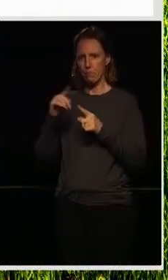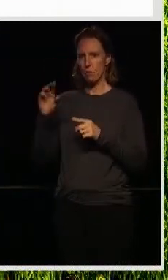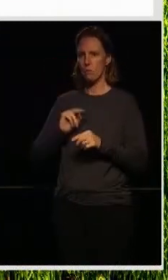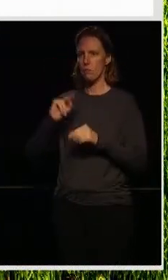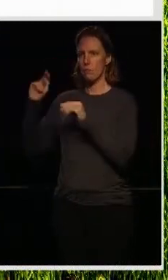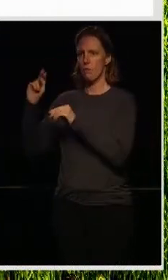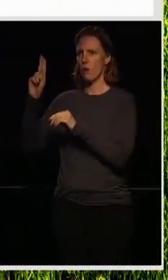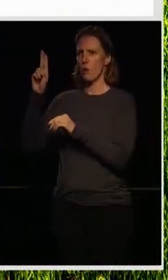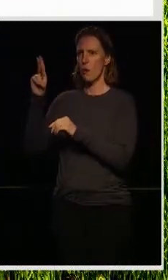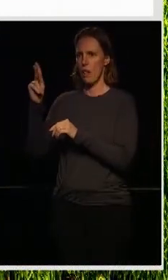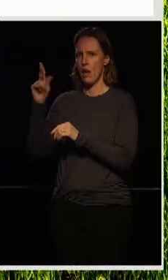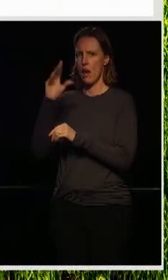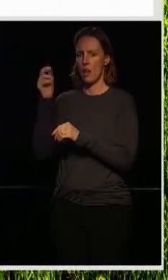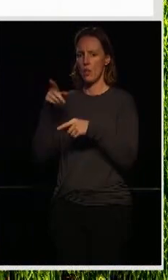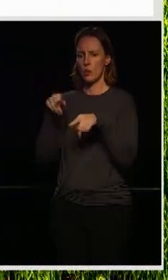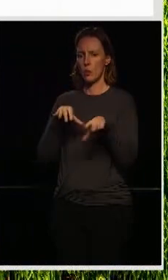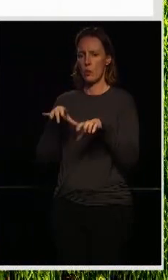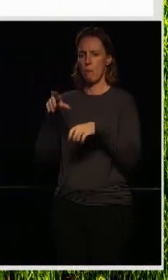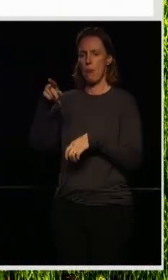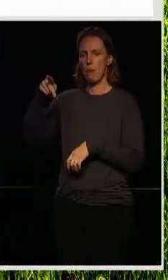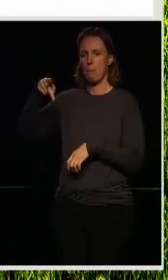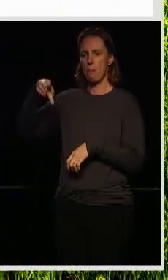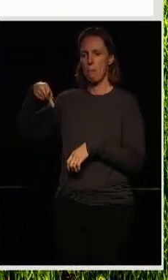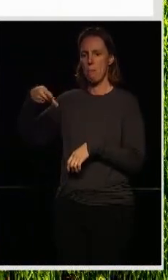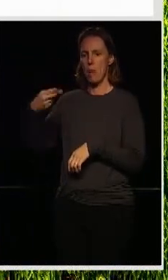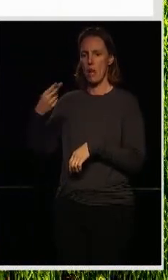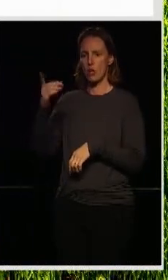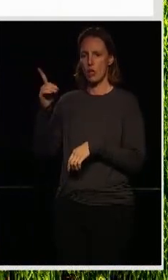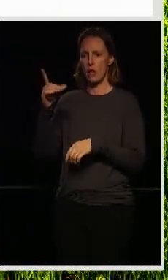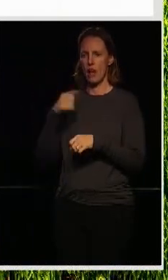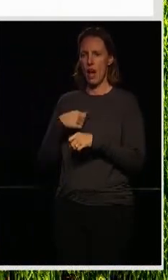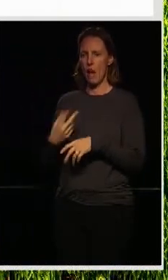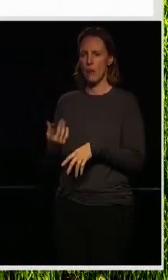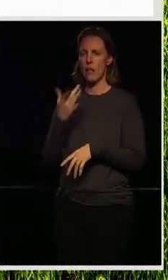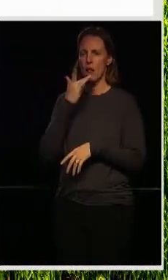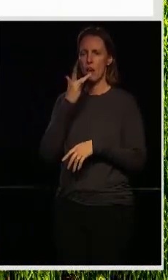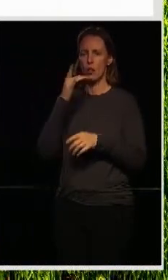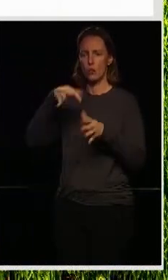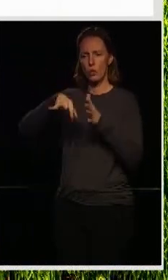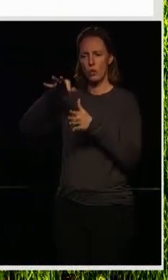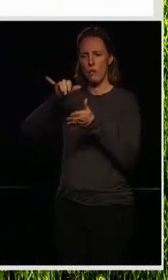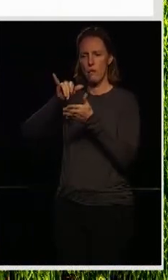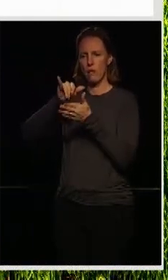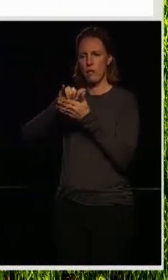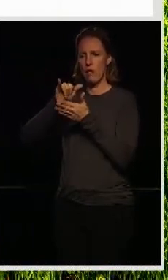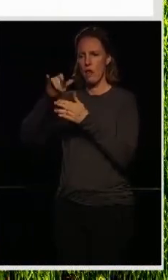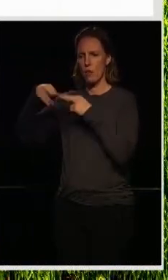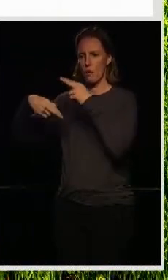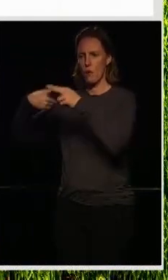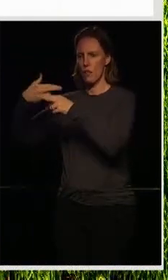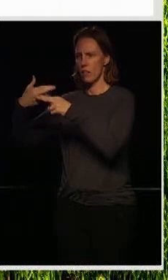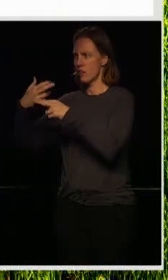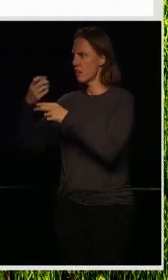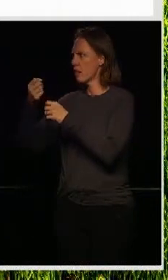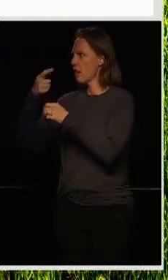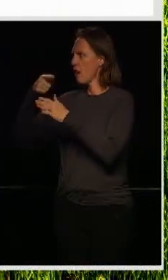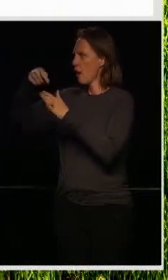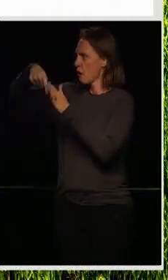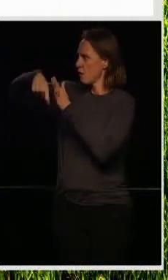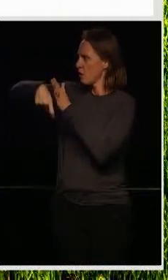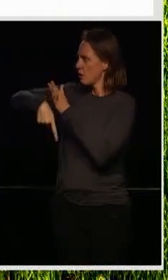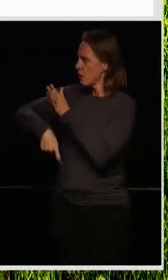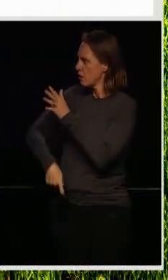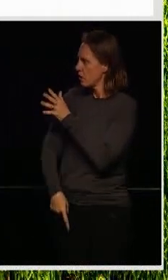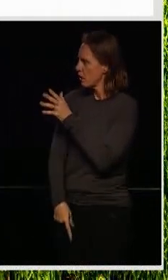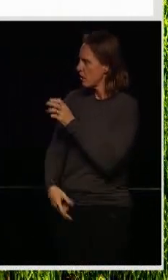UK. And during my PhD at the University of Edinburgh, I was lucky to discover that the rotation of an object submerged in